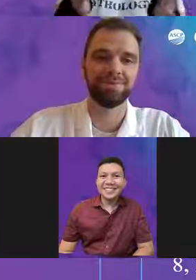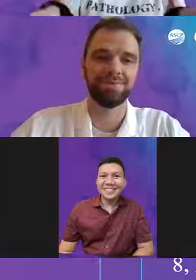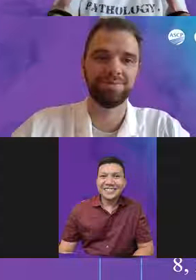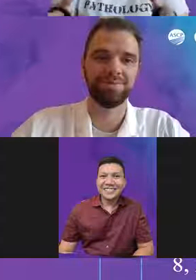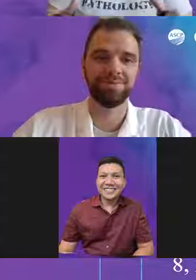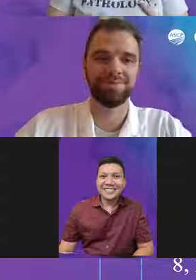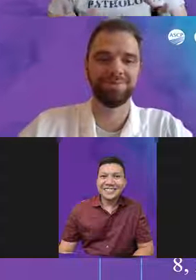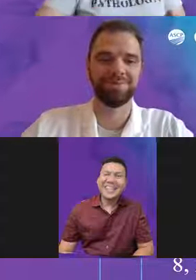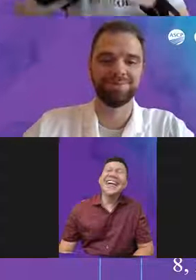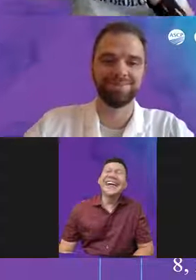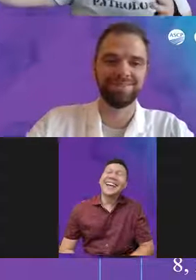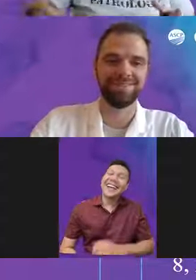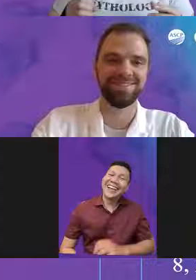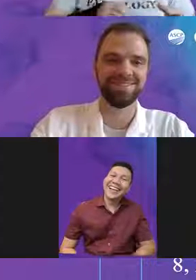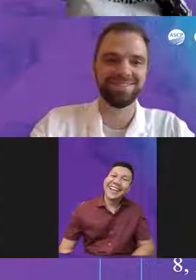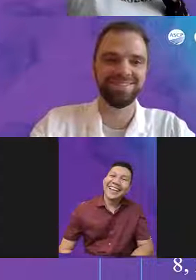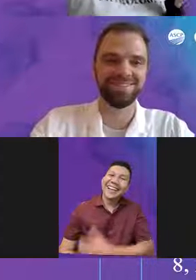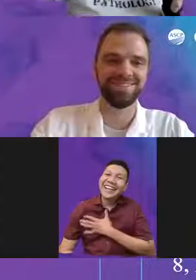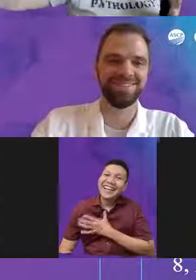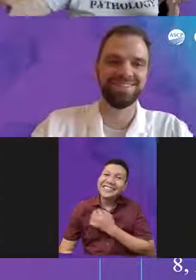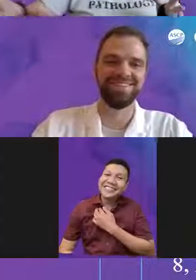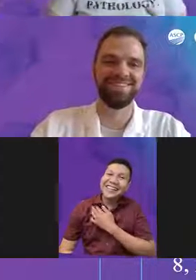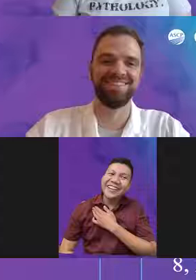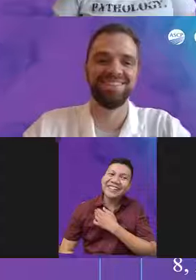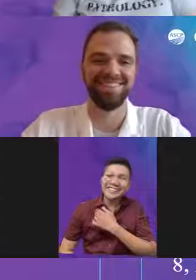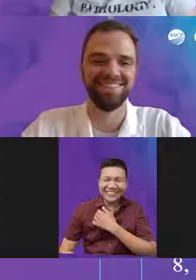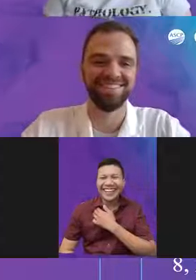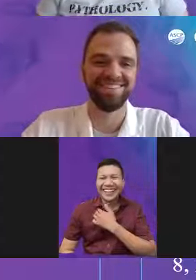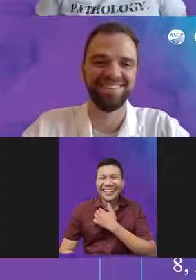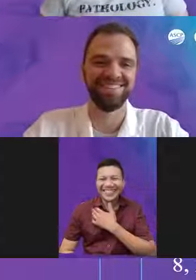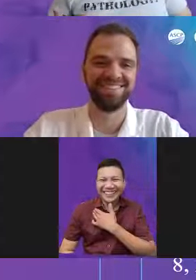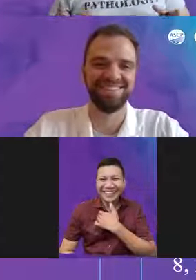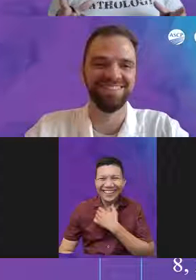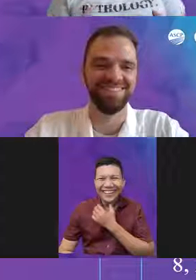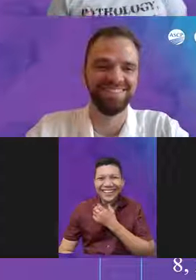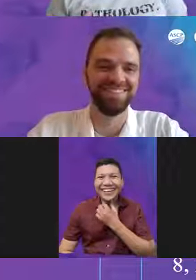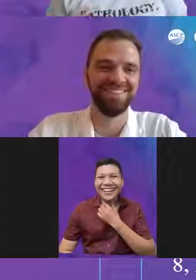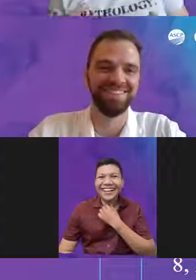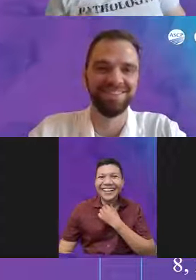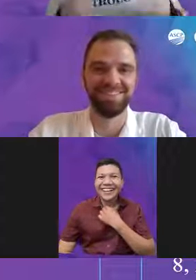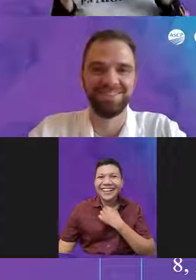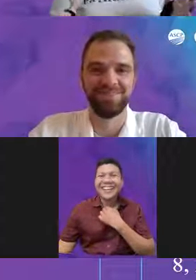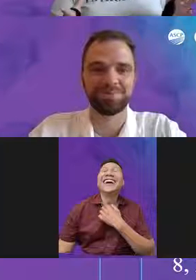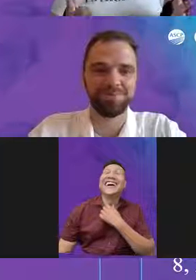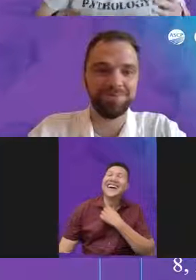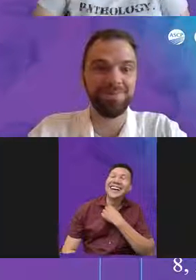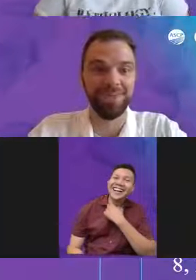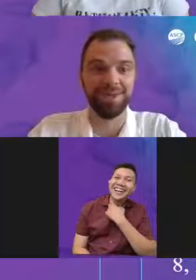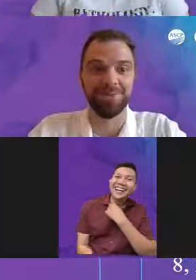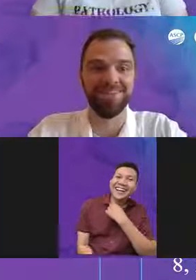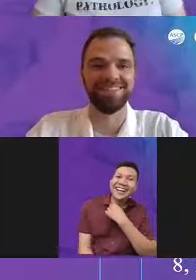students, I was like, look, it's just, it's popping out, it's just, you know? And they're like, that happens? I said,